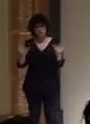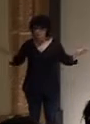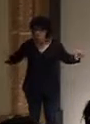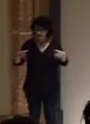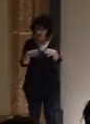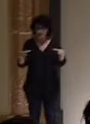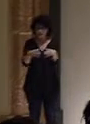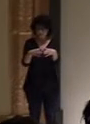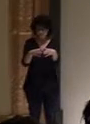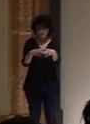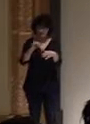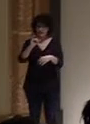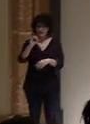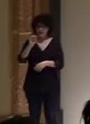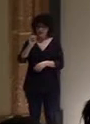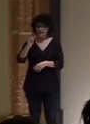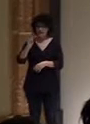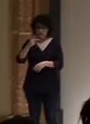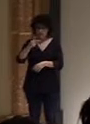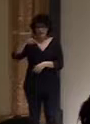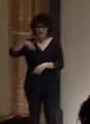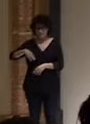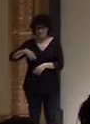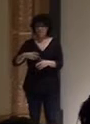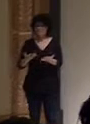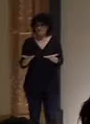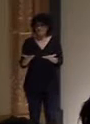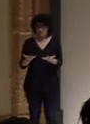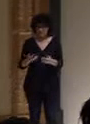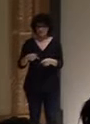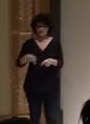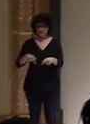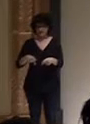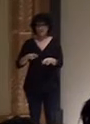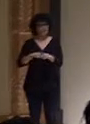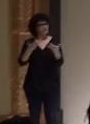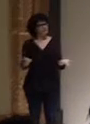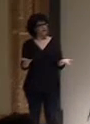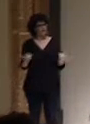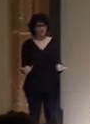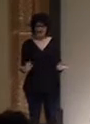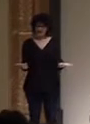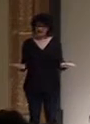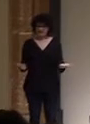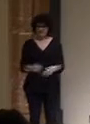have made it happen in a very short period of time with limited resources. Thank you very much. Enjoy.